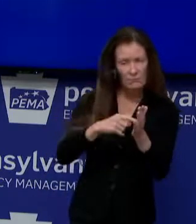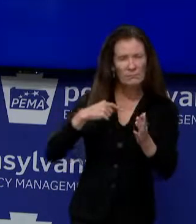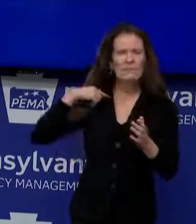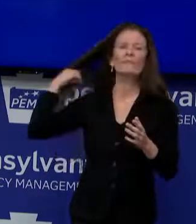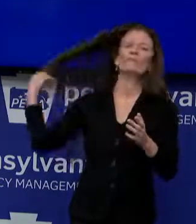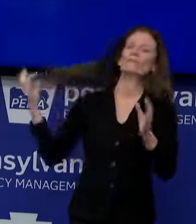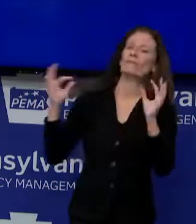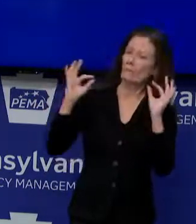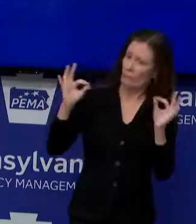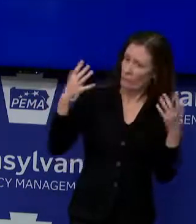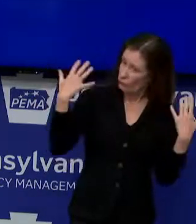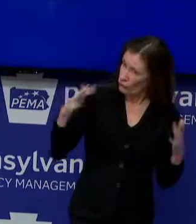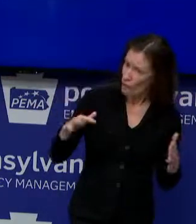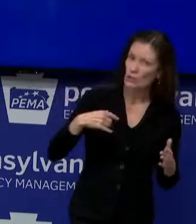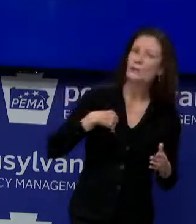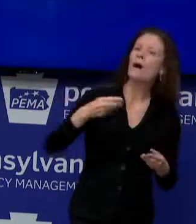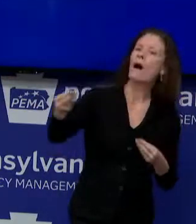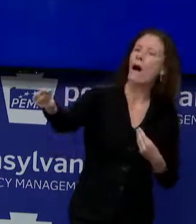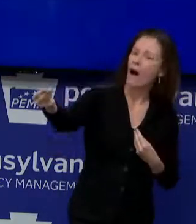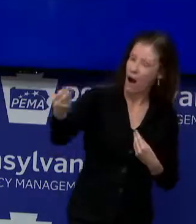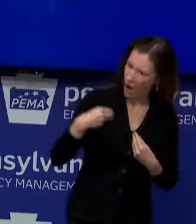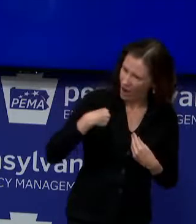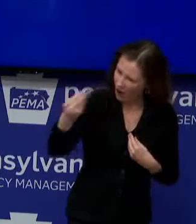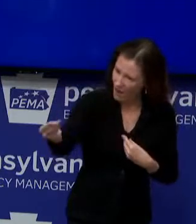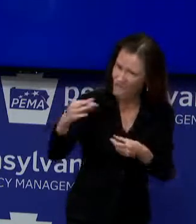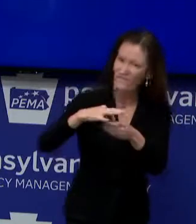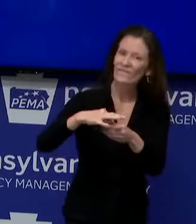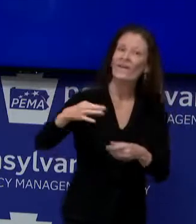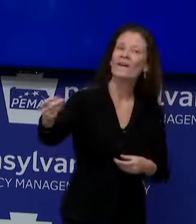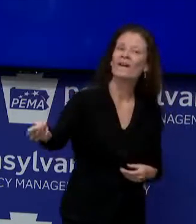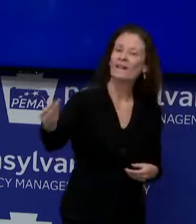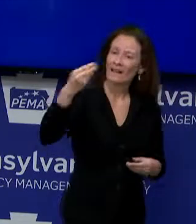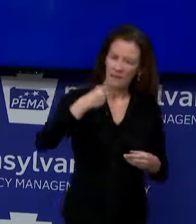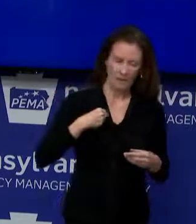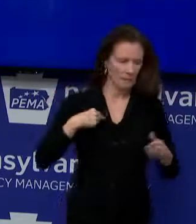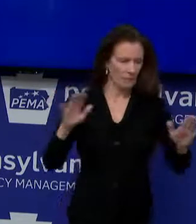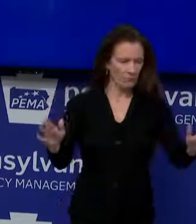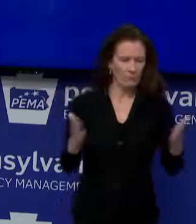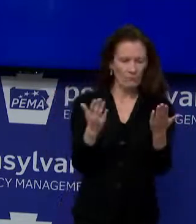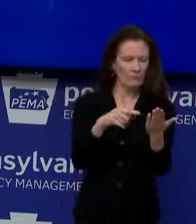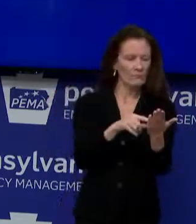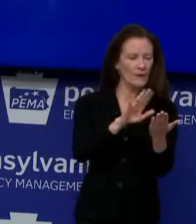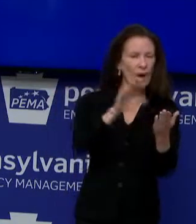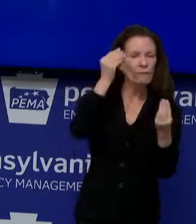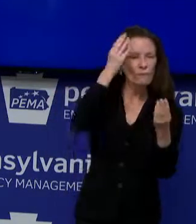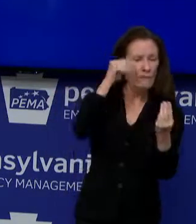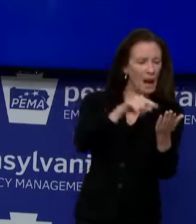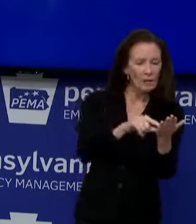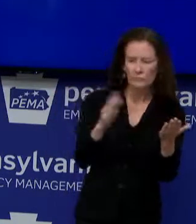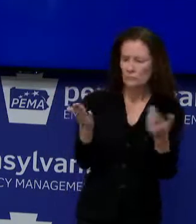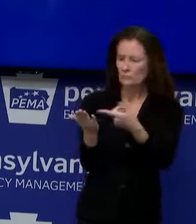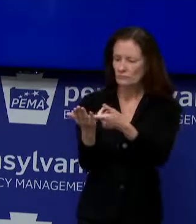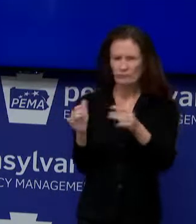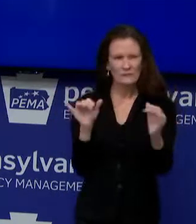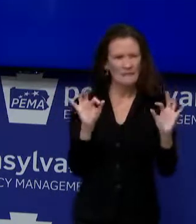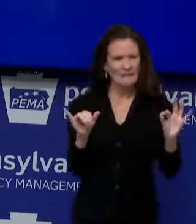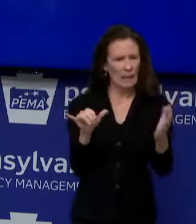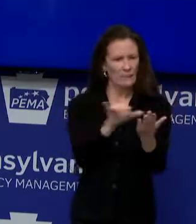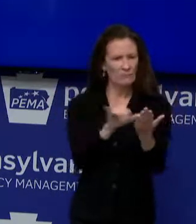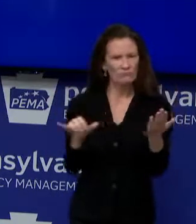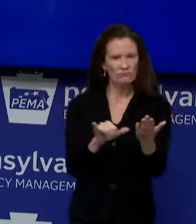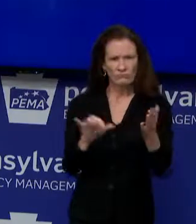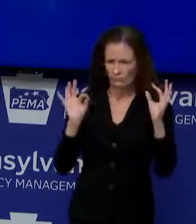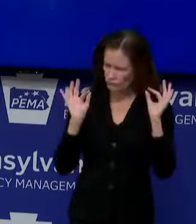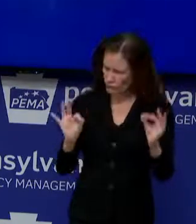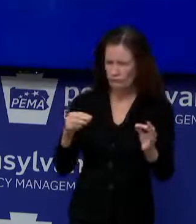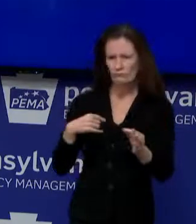sure that the voter actually was on the list of approved mail-in voters. The voter needs to sign an oath under penalty of perjury, and